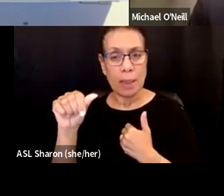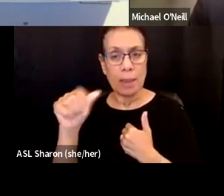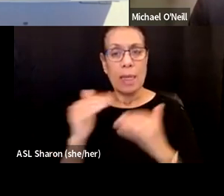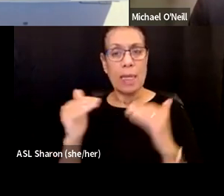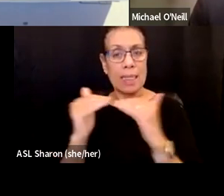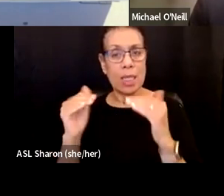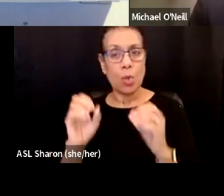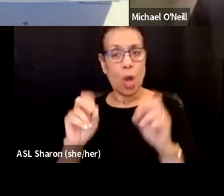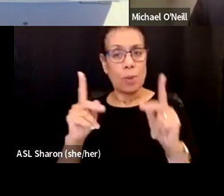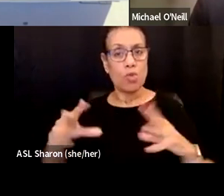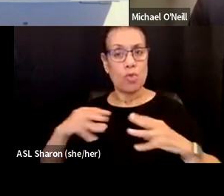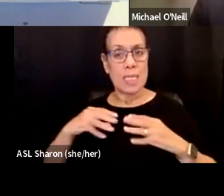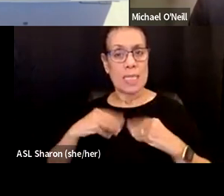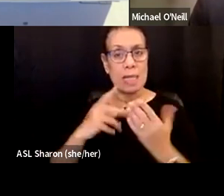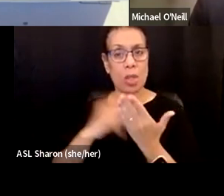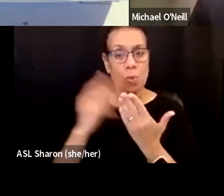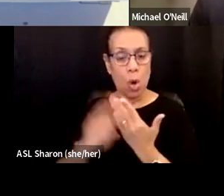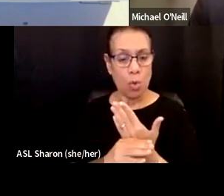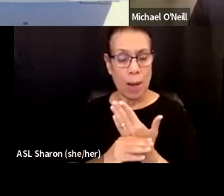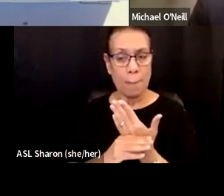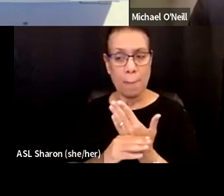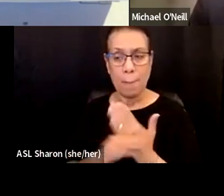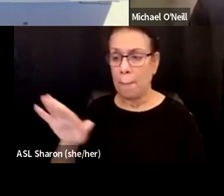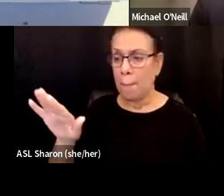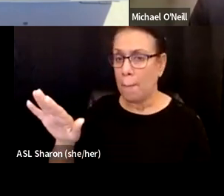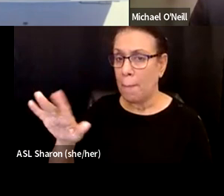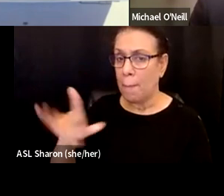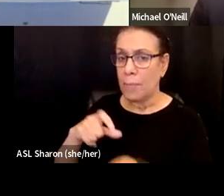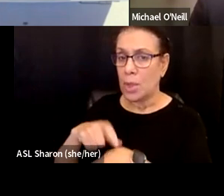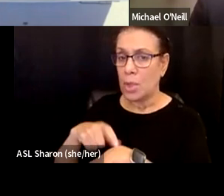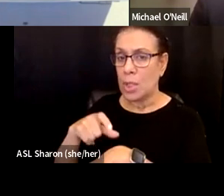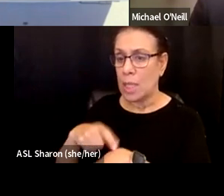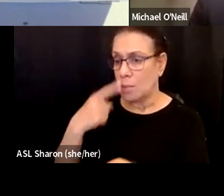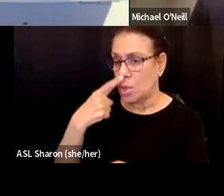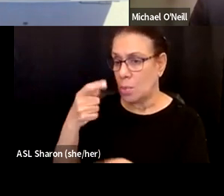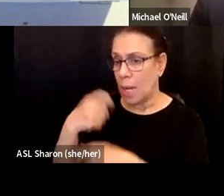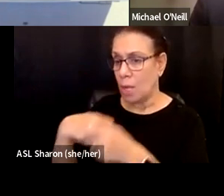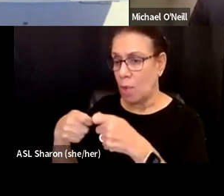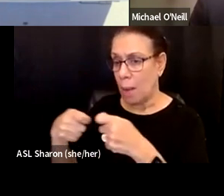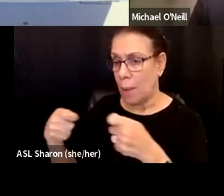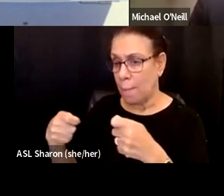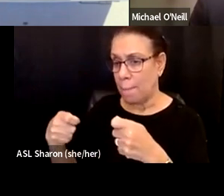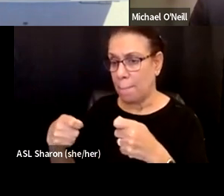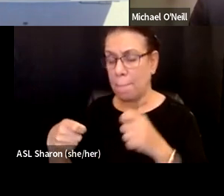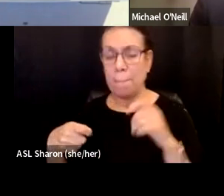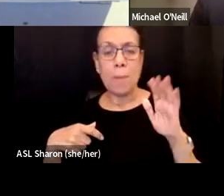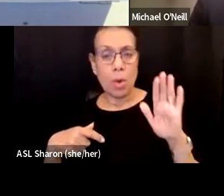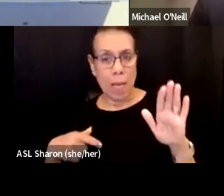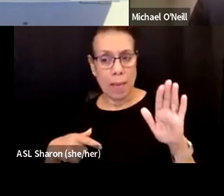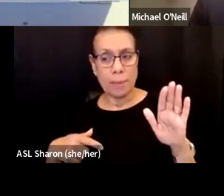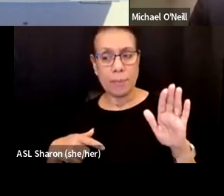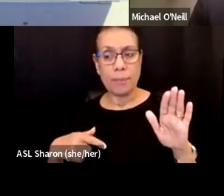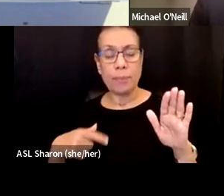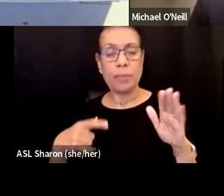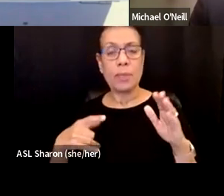opportunity to receive program excuse me ms when i'm afraid you passed your time if you could please wrap up okay transitional